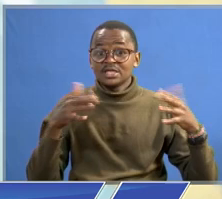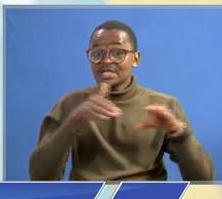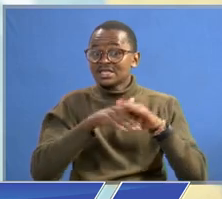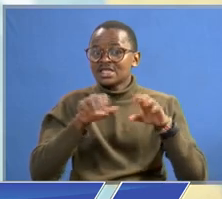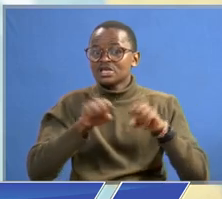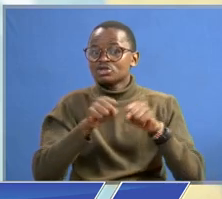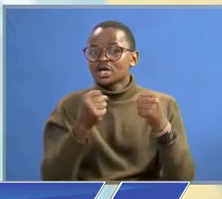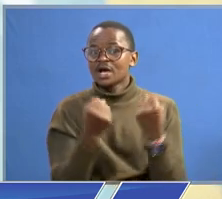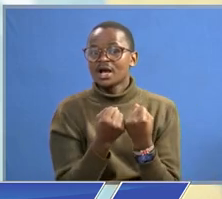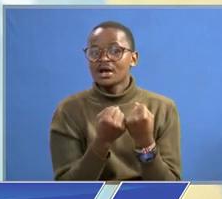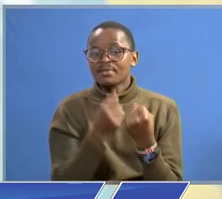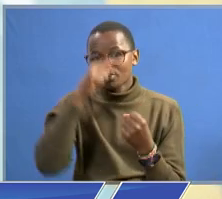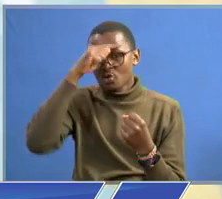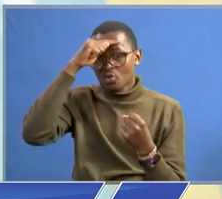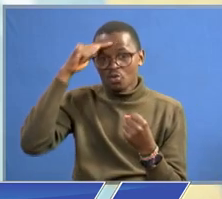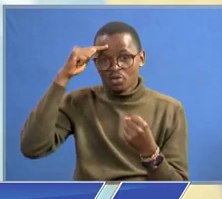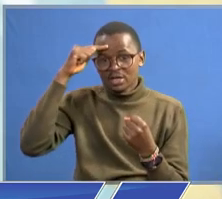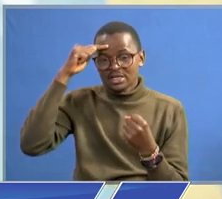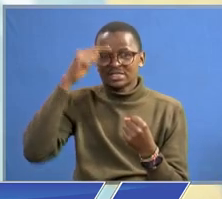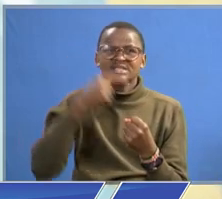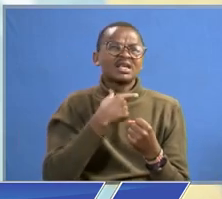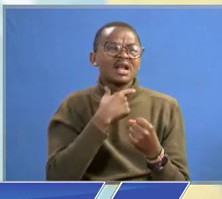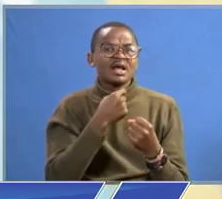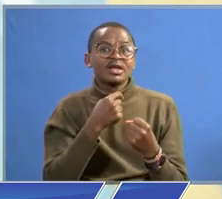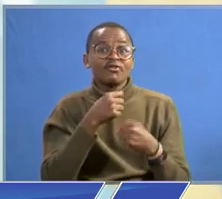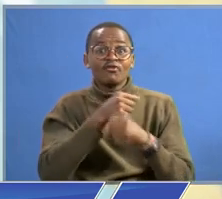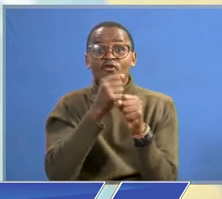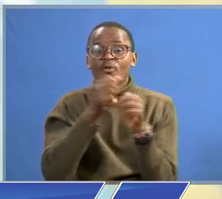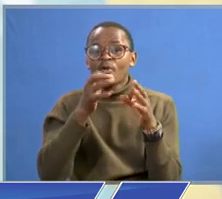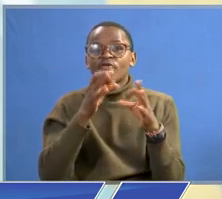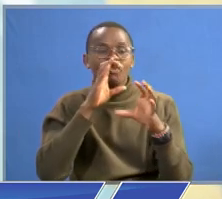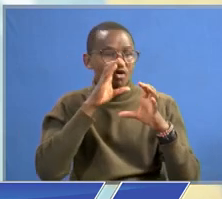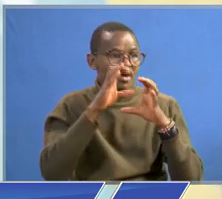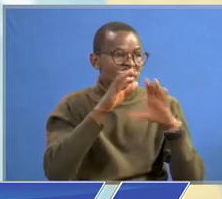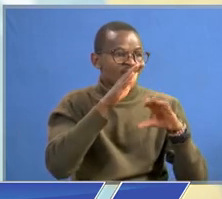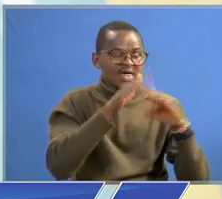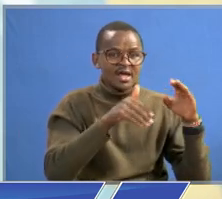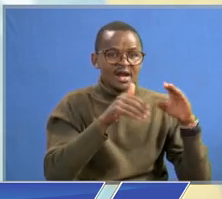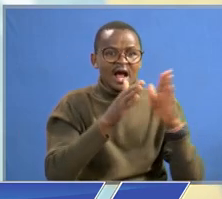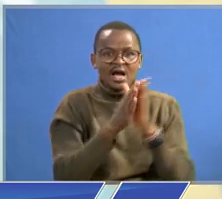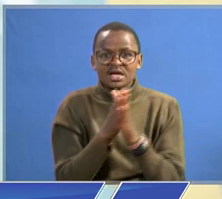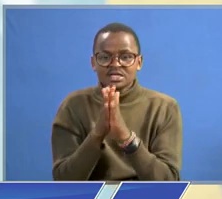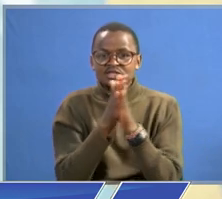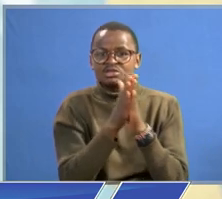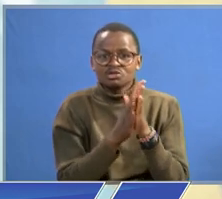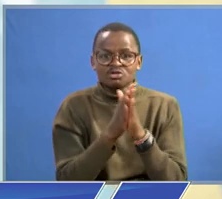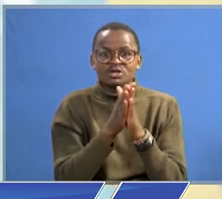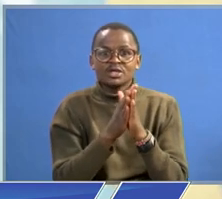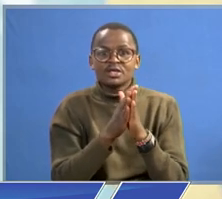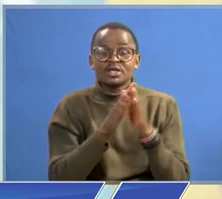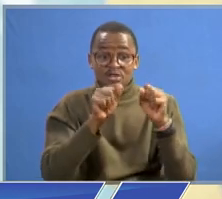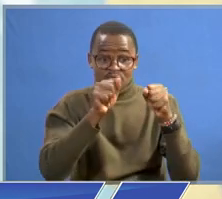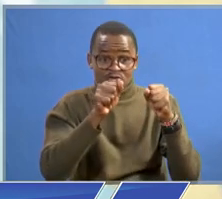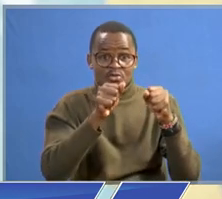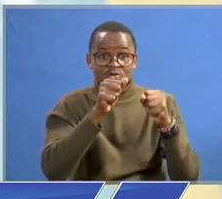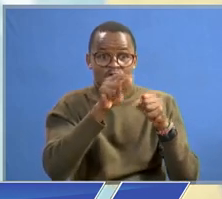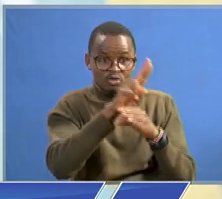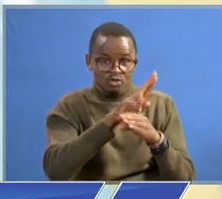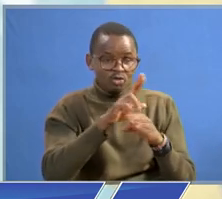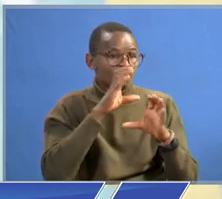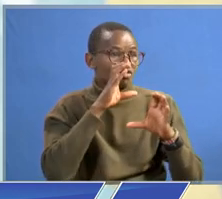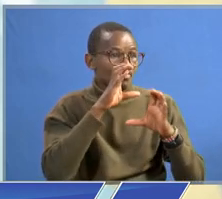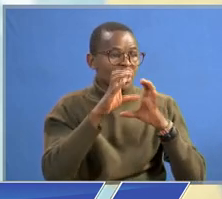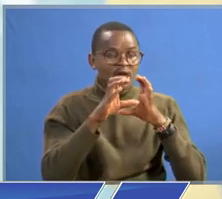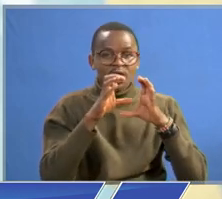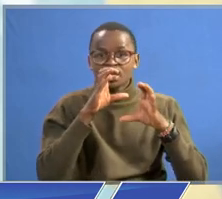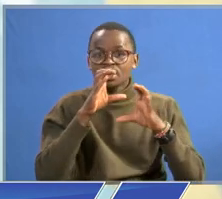society. Juu art ni kama a form of communication. Other than stories ama poems ama nini, unaweza tumia art ku